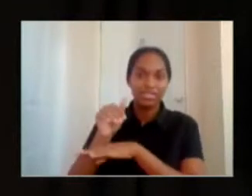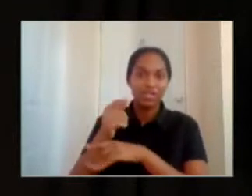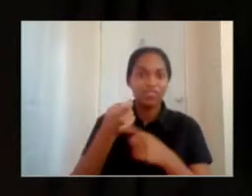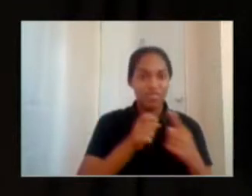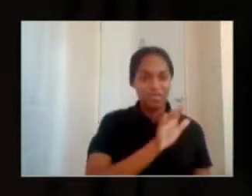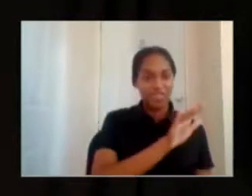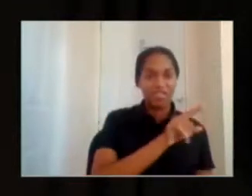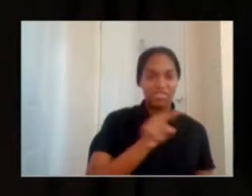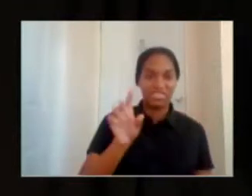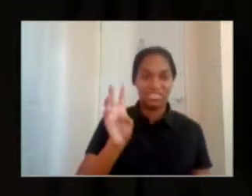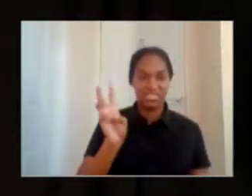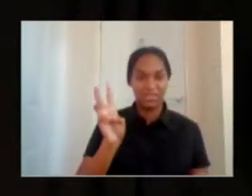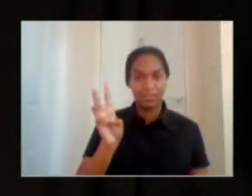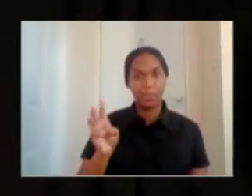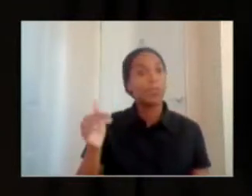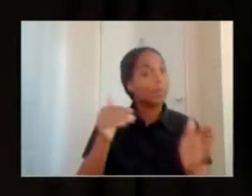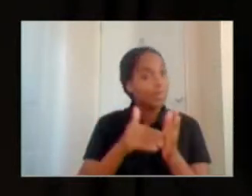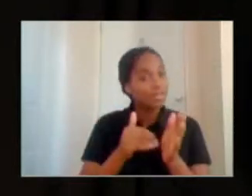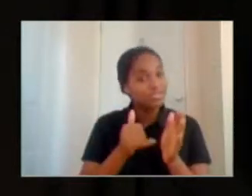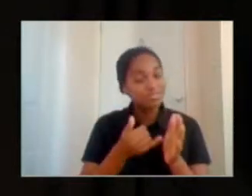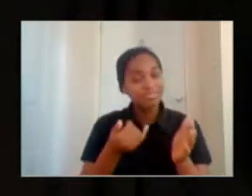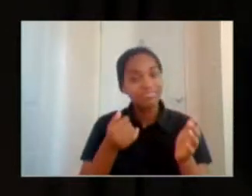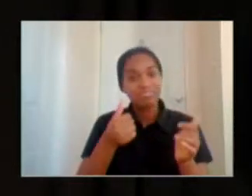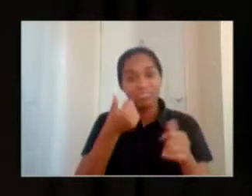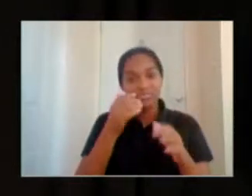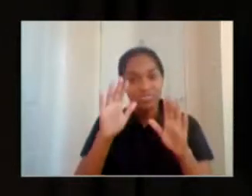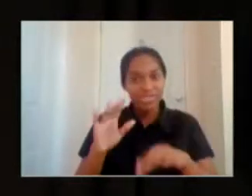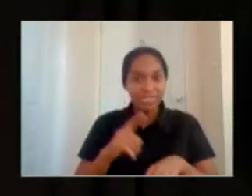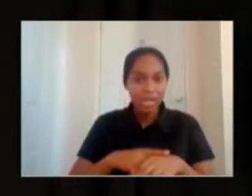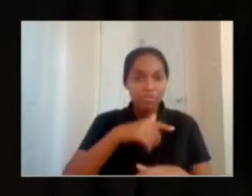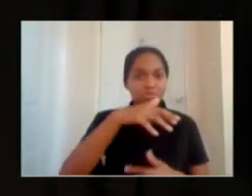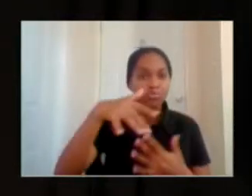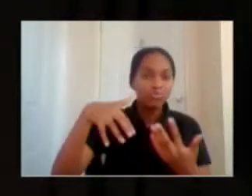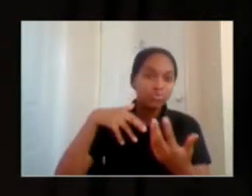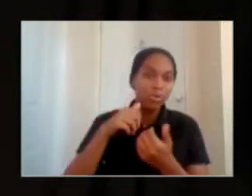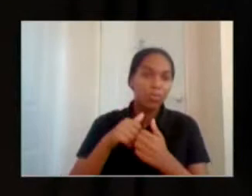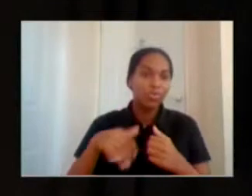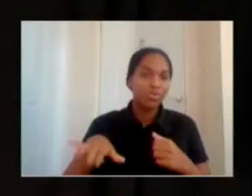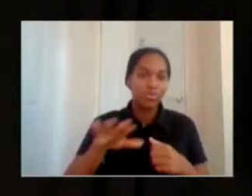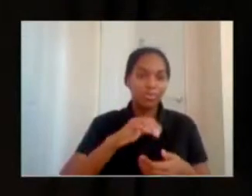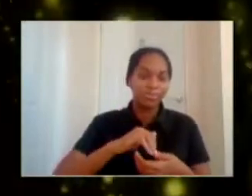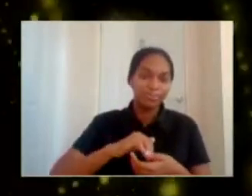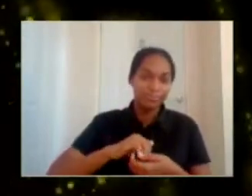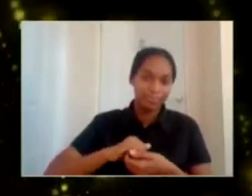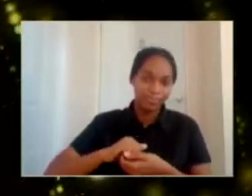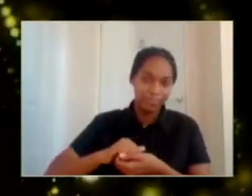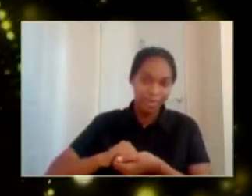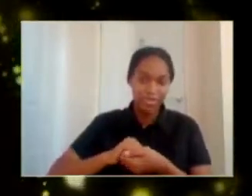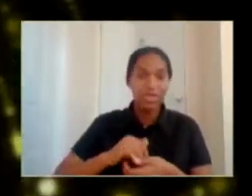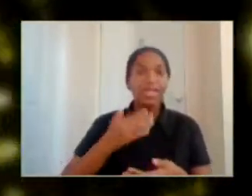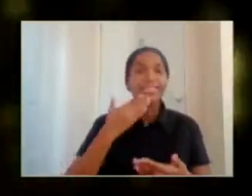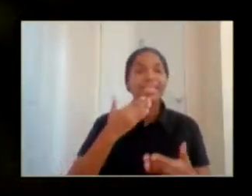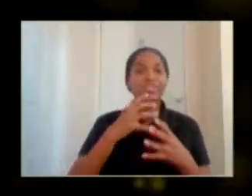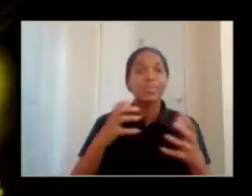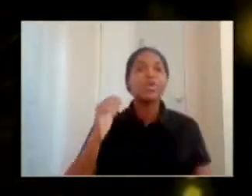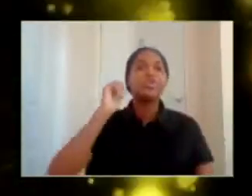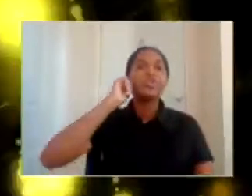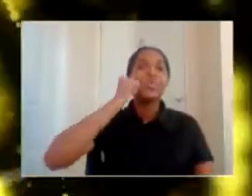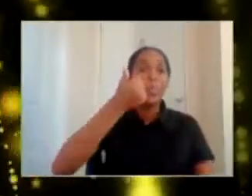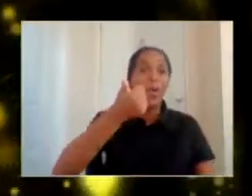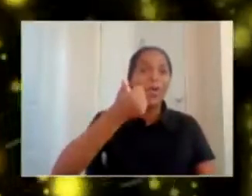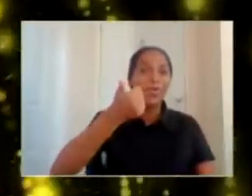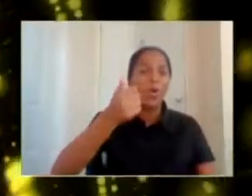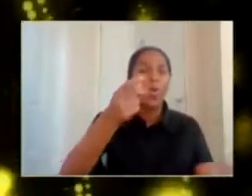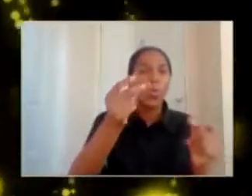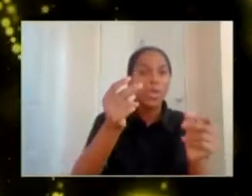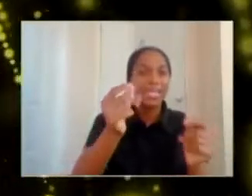6. Again, just another great time to socialize with your peers. Thank you so much. Tomorrow, quick thing, 8